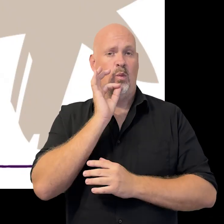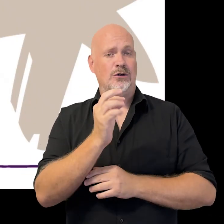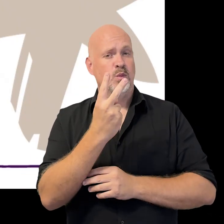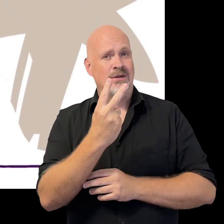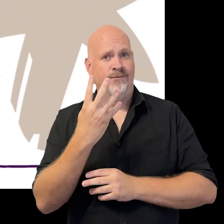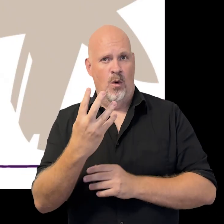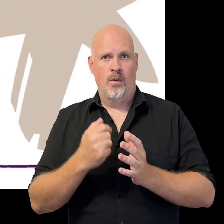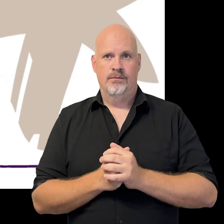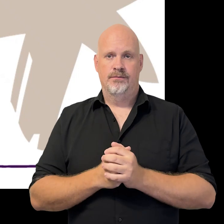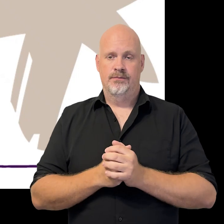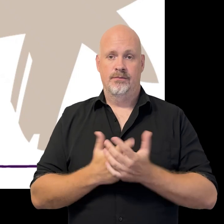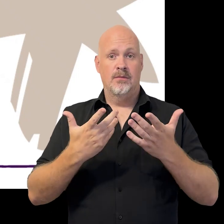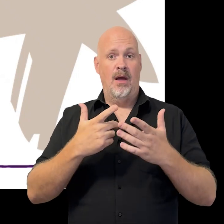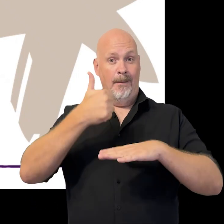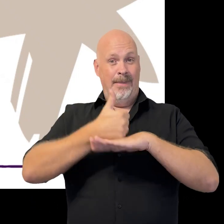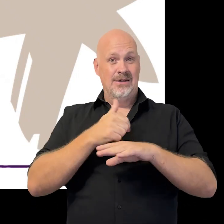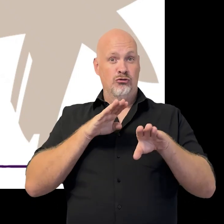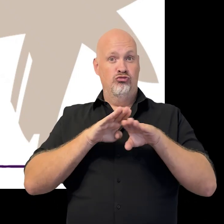and appropriately.